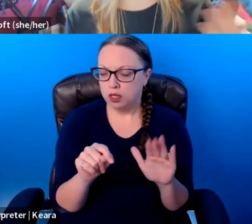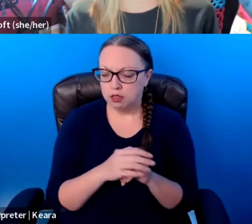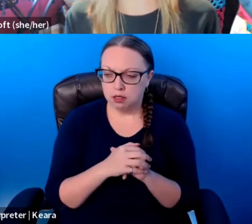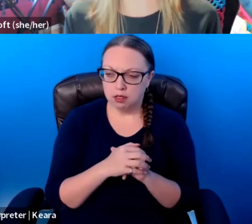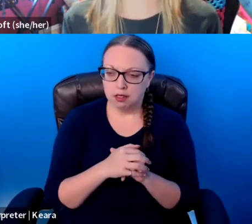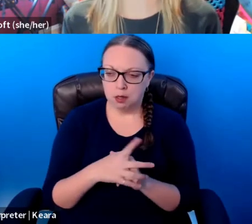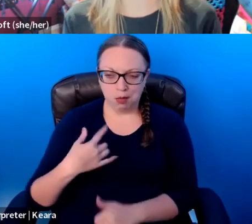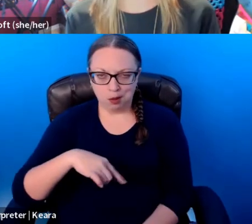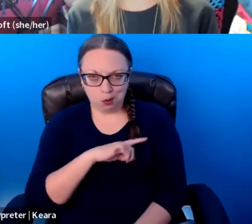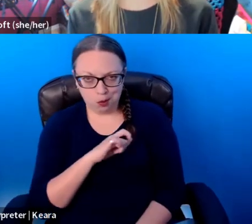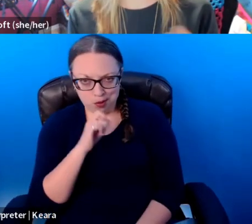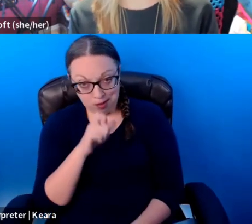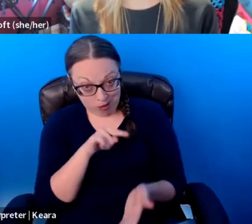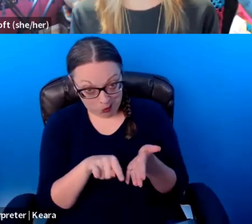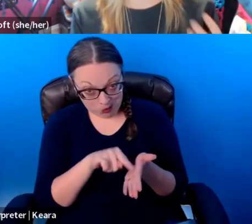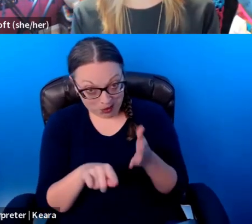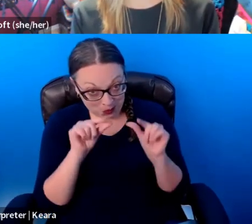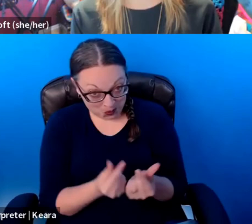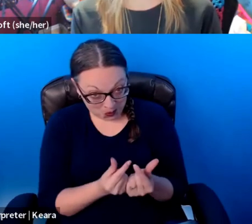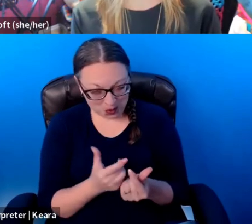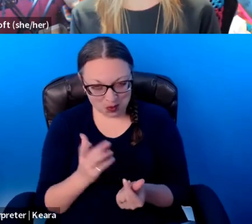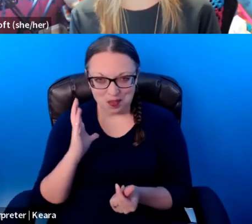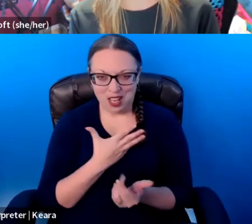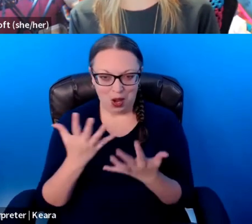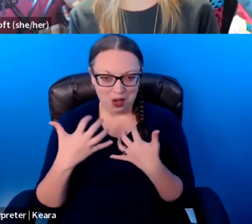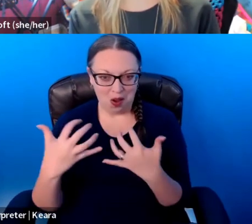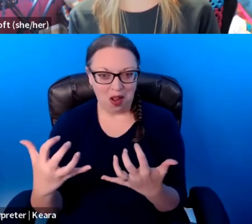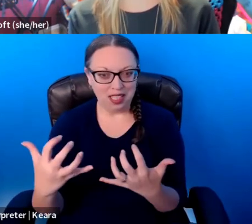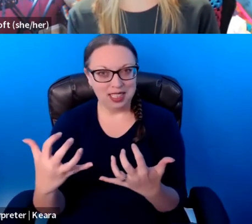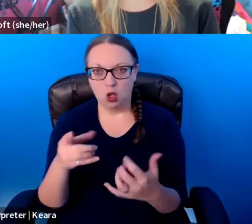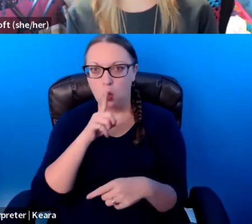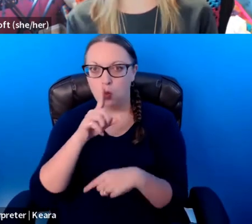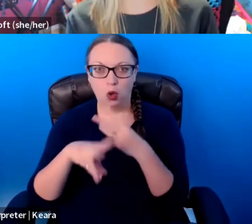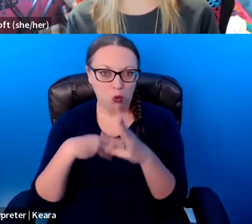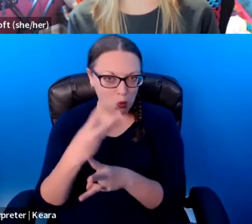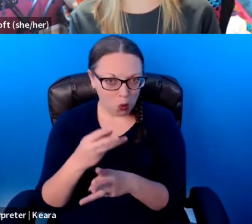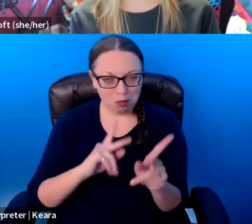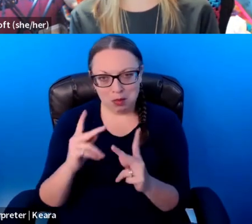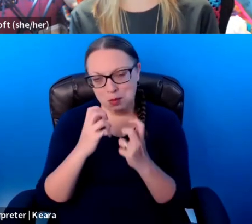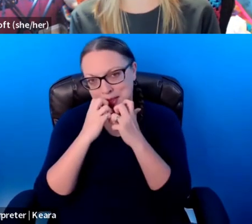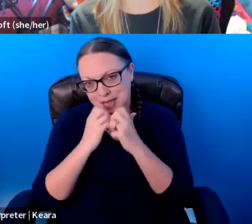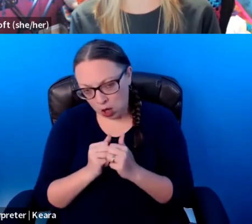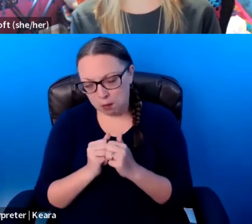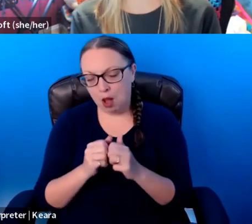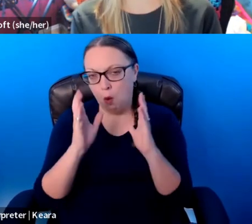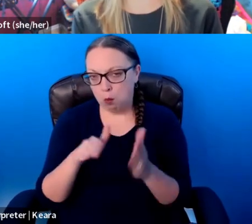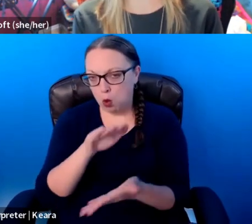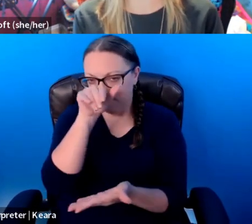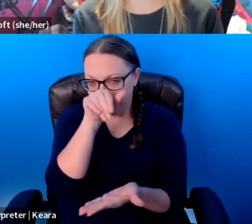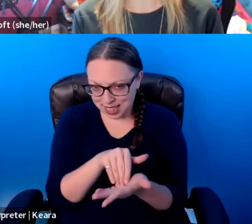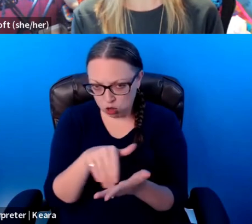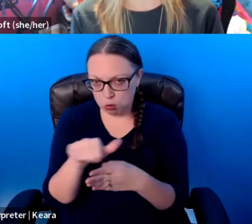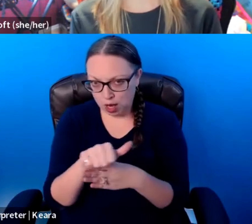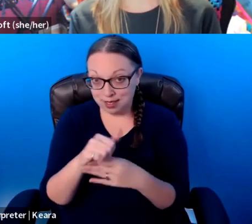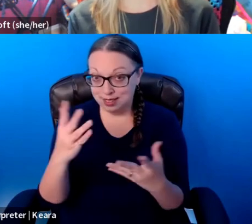a research group, and because our audience is, you know, people out in the real world who care about person-centered practices and want to advance them